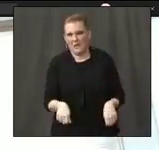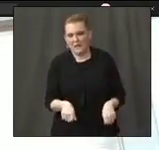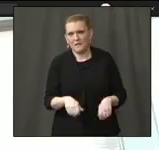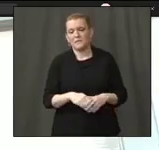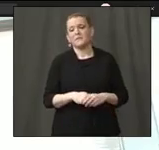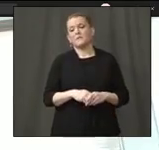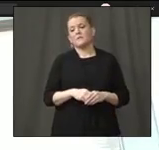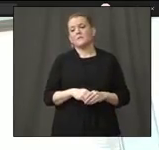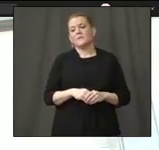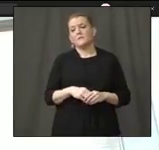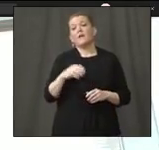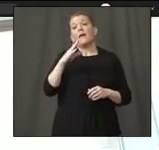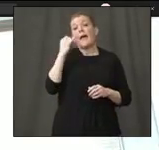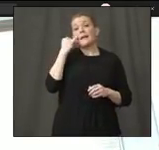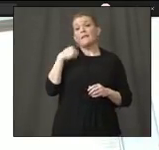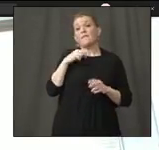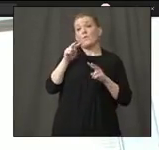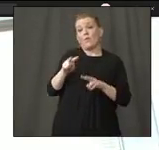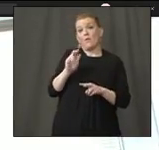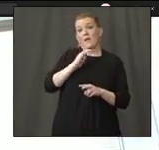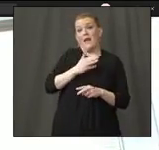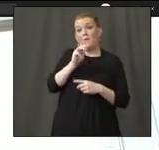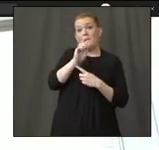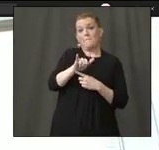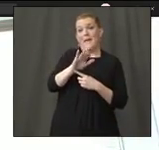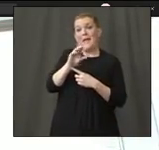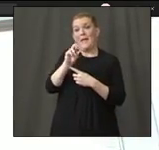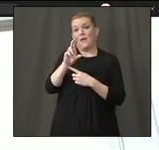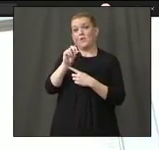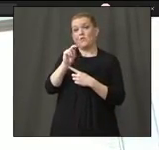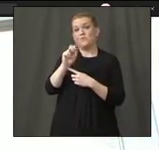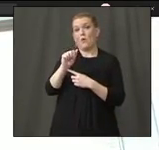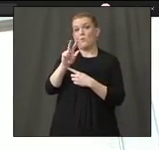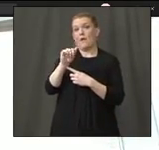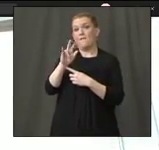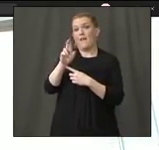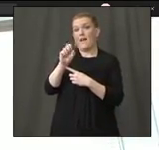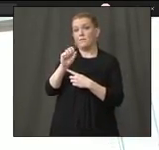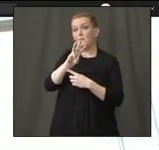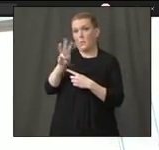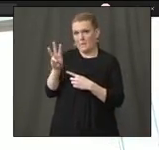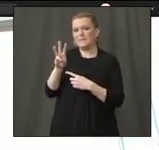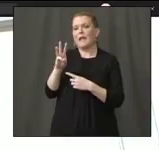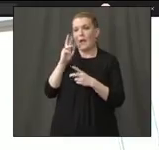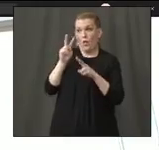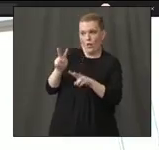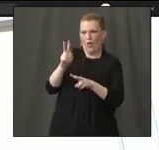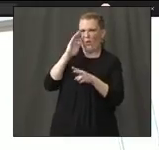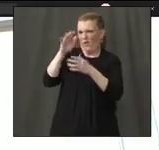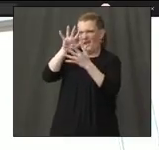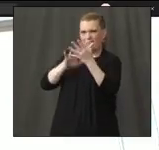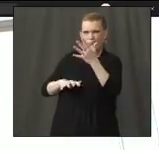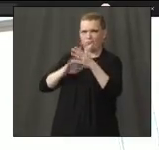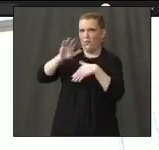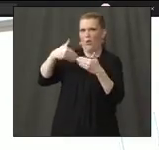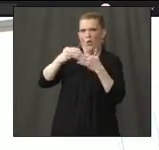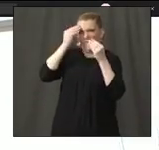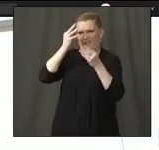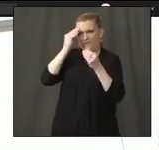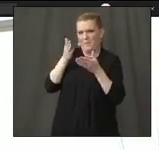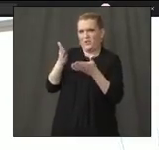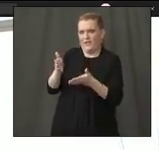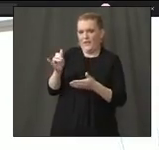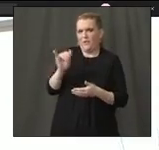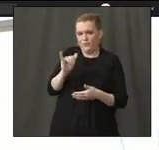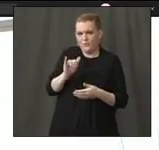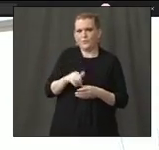main coronavirus website as well. So with that, I will stop there and just tell everybody from a